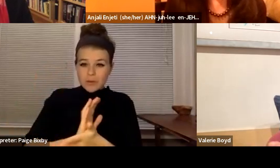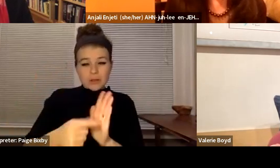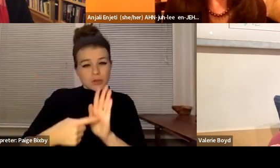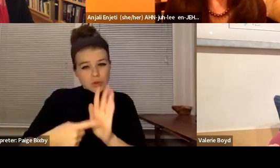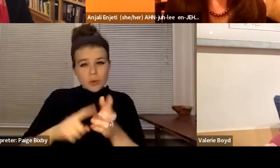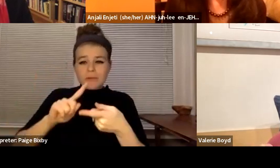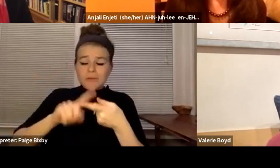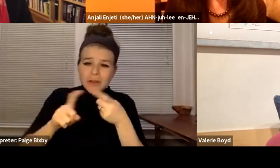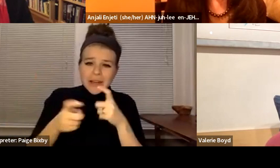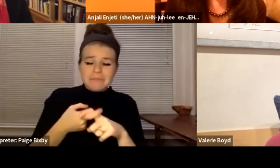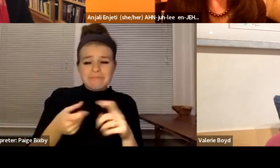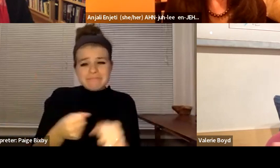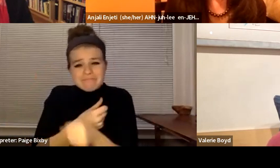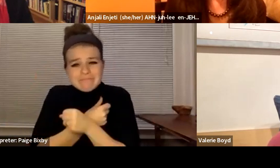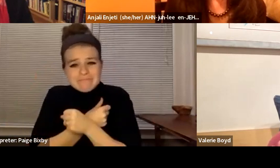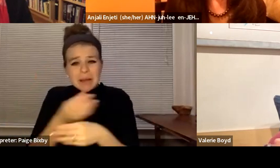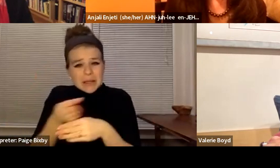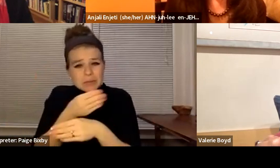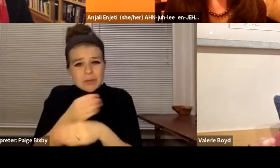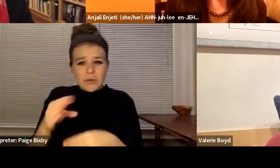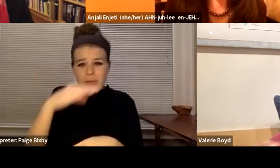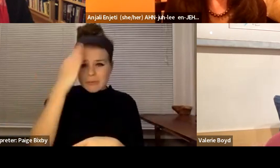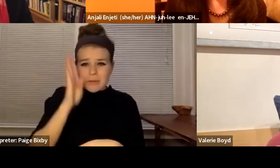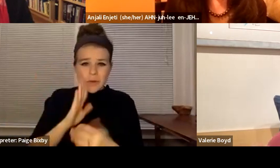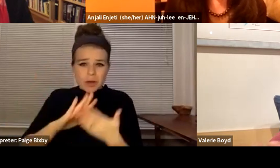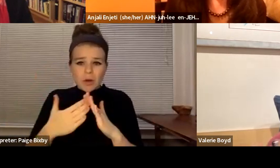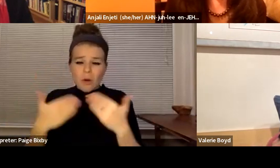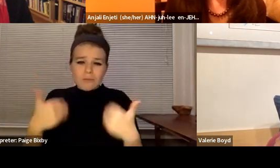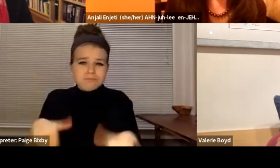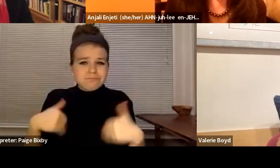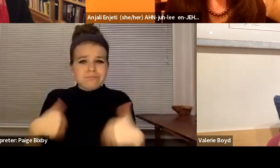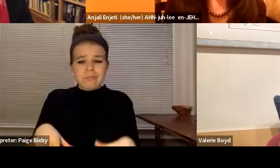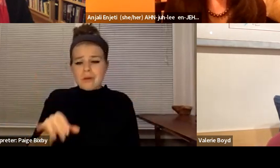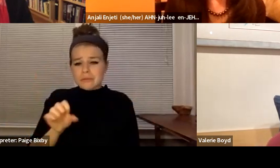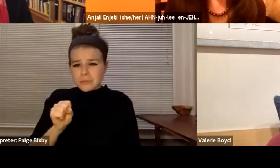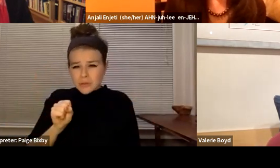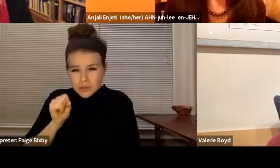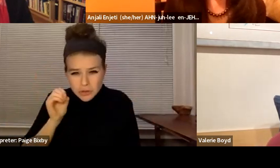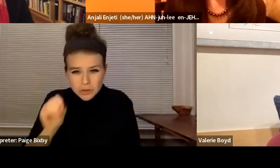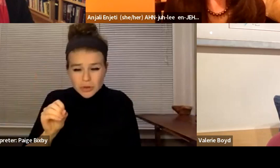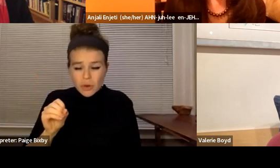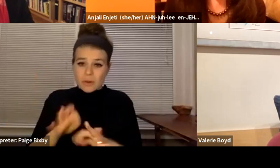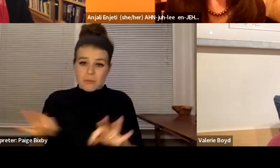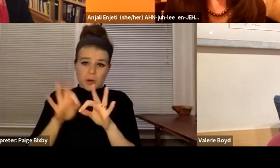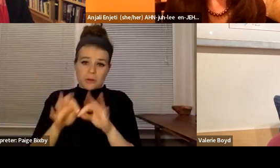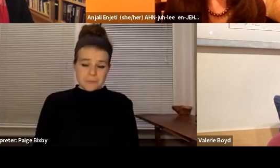and love across those communities, was extraordinarily important.